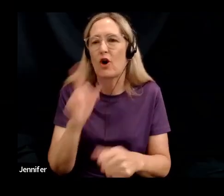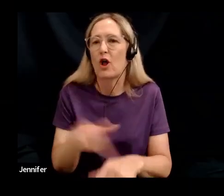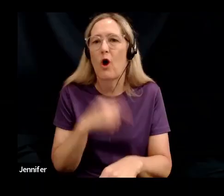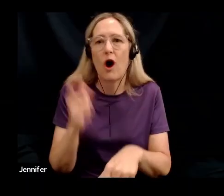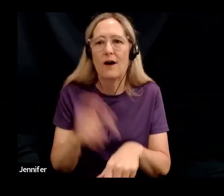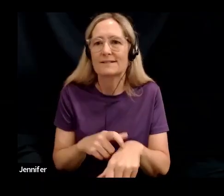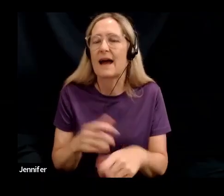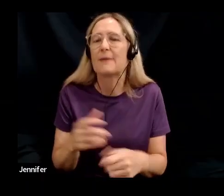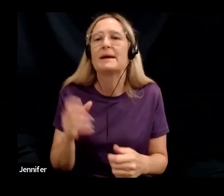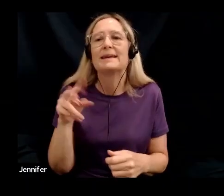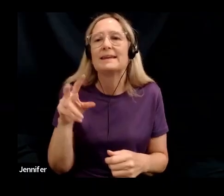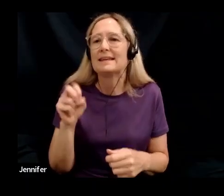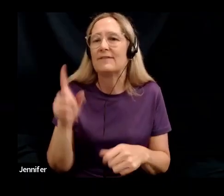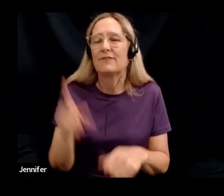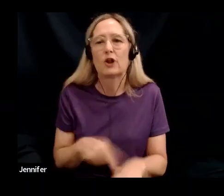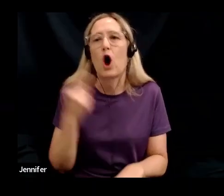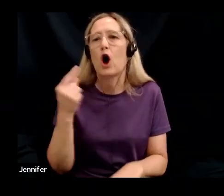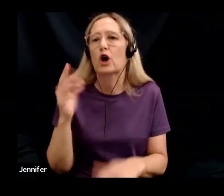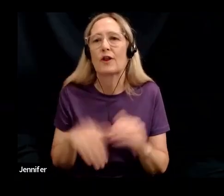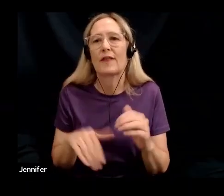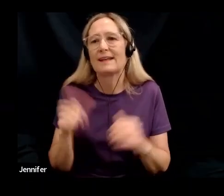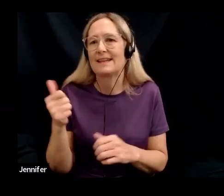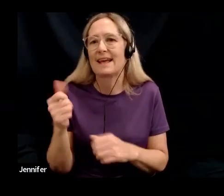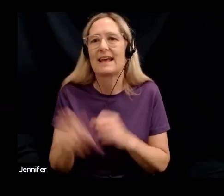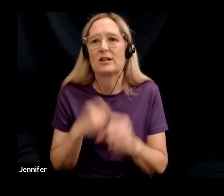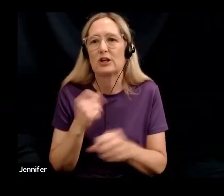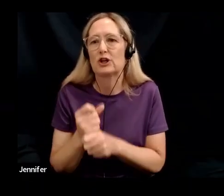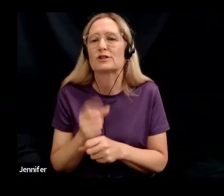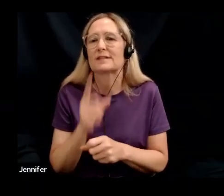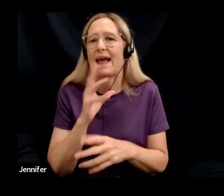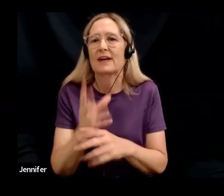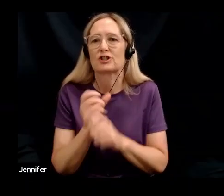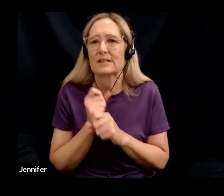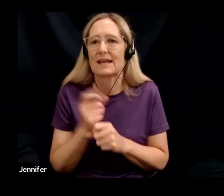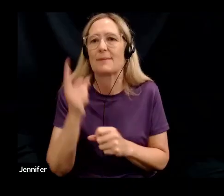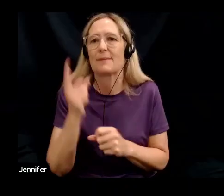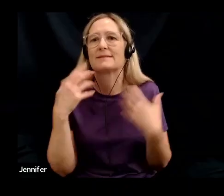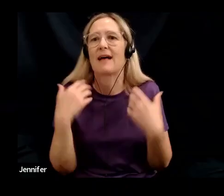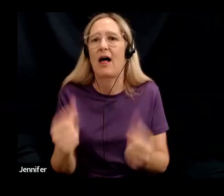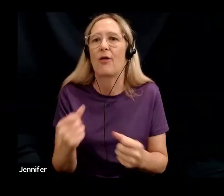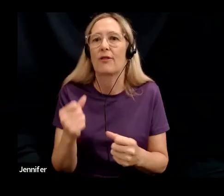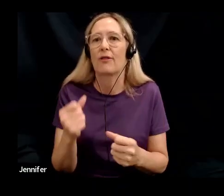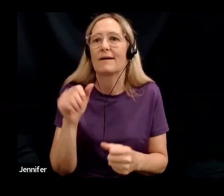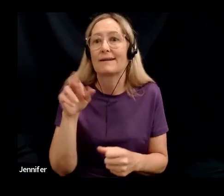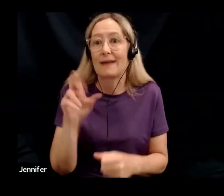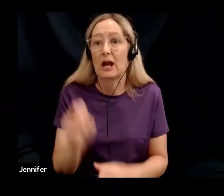time, sometimes even longer than 10 years, to actually receive mental health care.